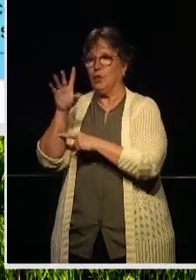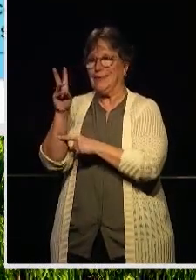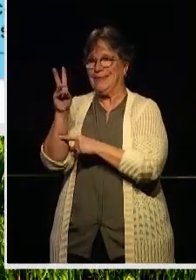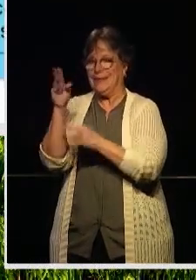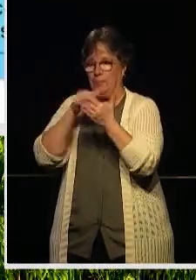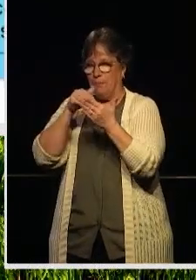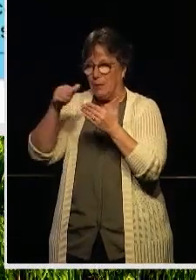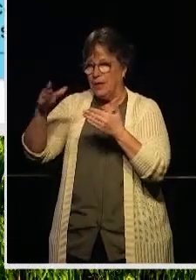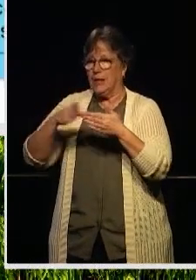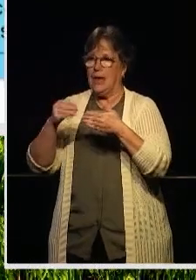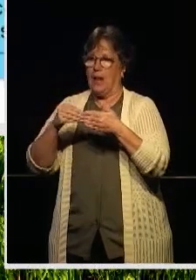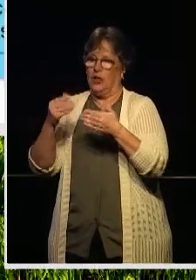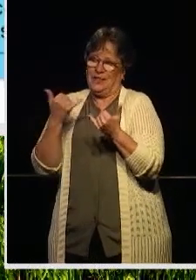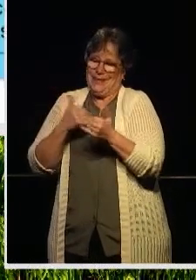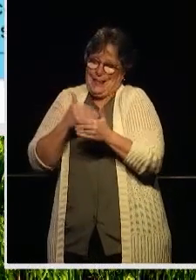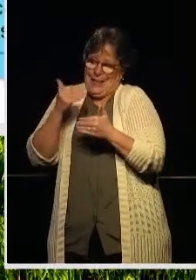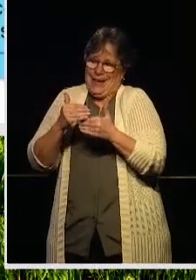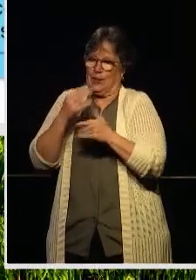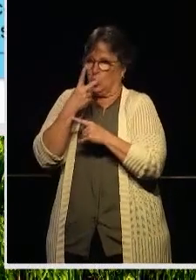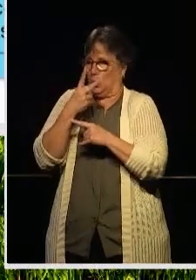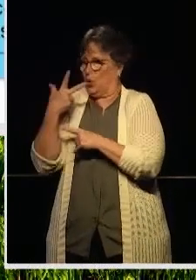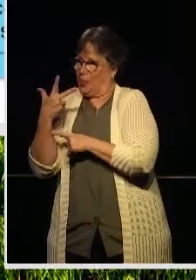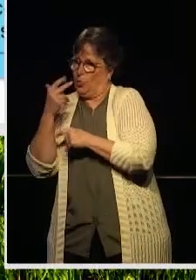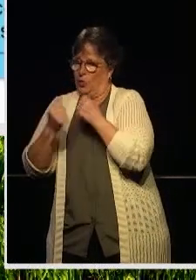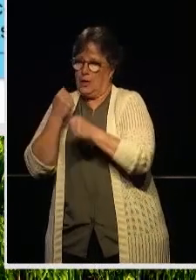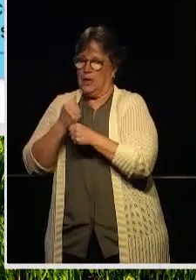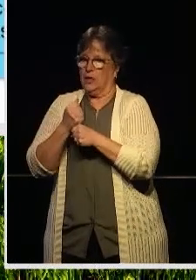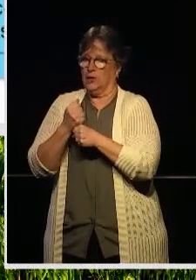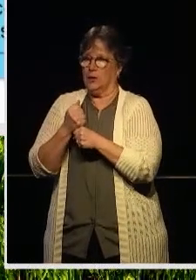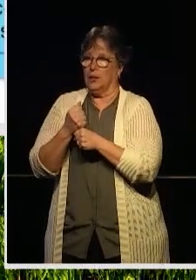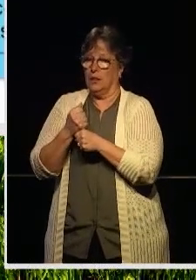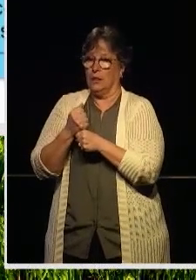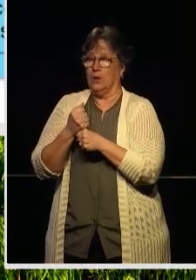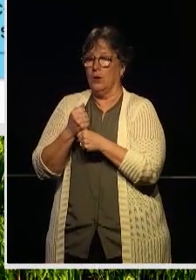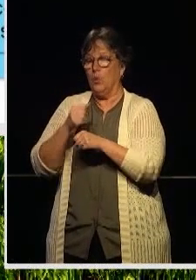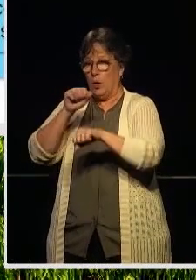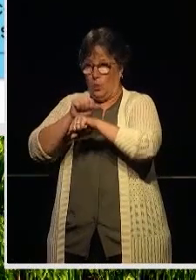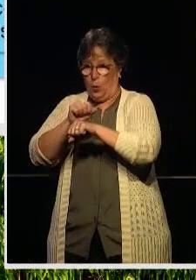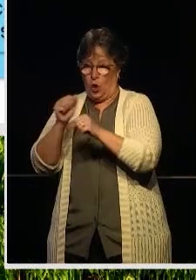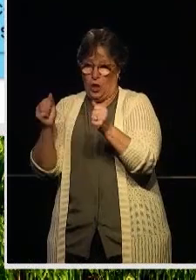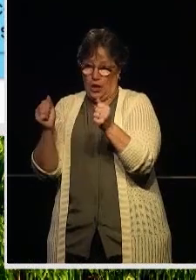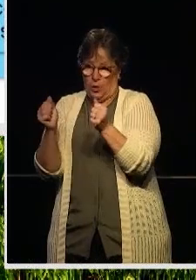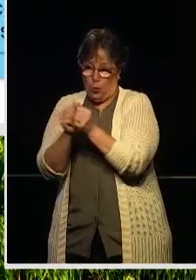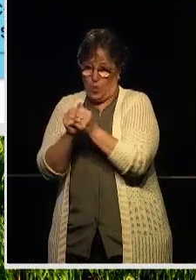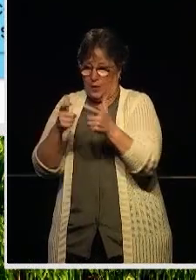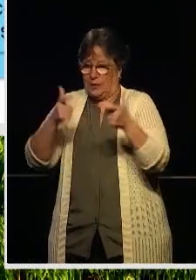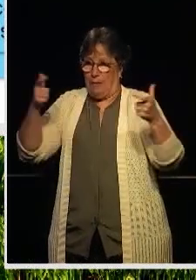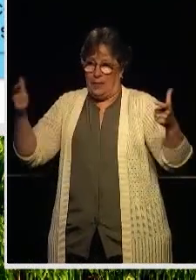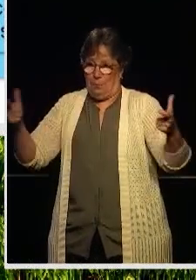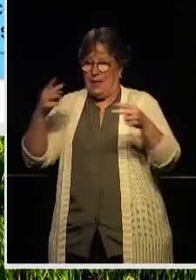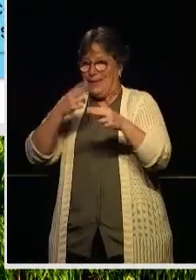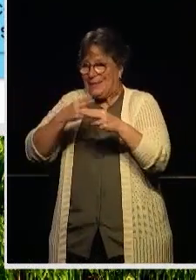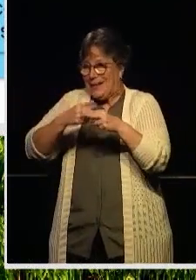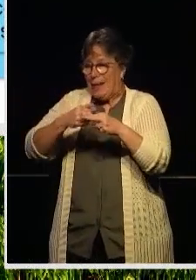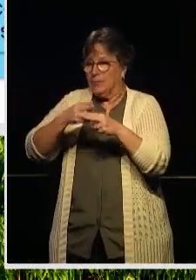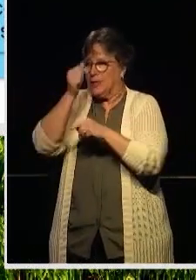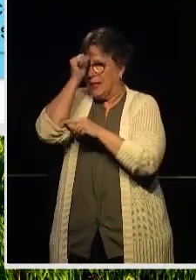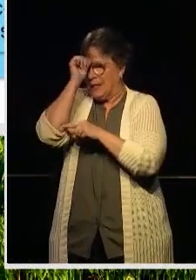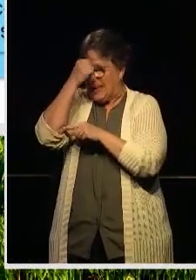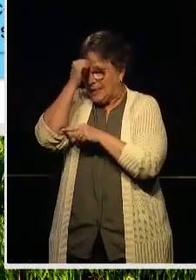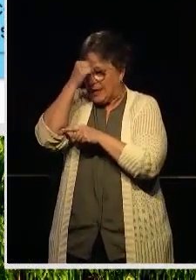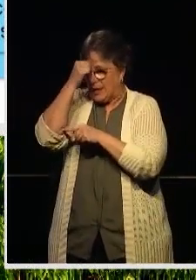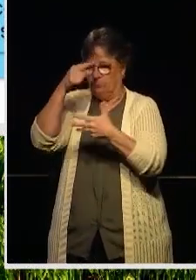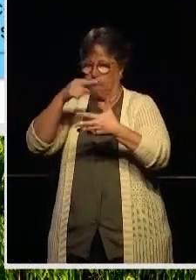years. We've validated our technology with some of the biggest names in the dairy sector in India, Amul ADA and Bamul